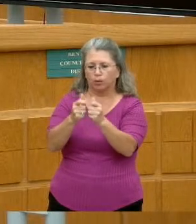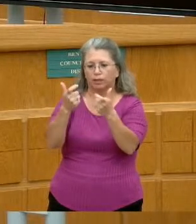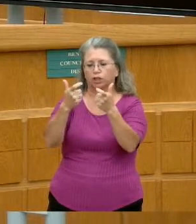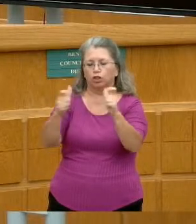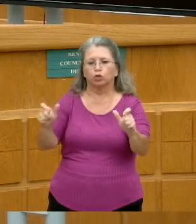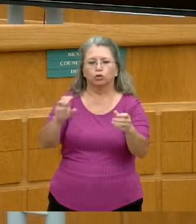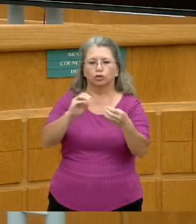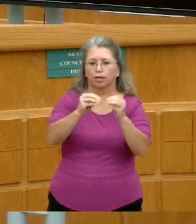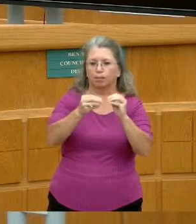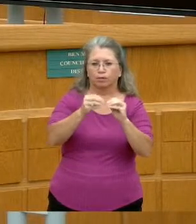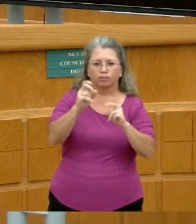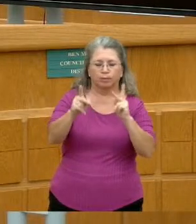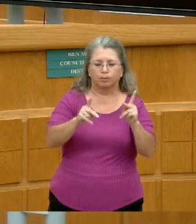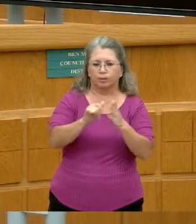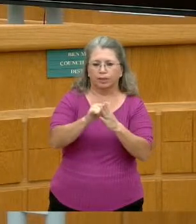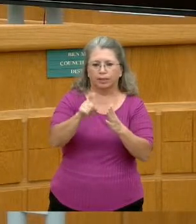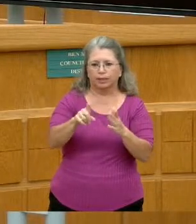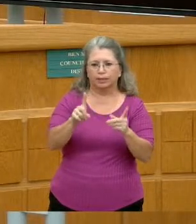tests that would be needed.